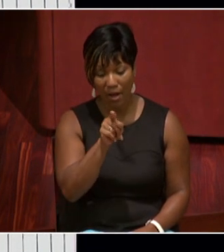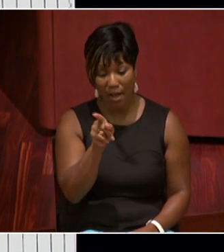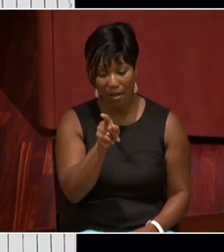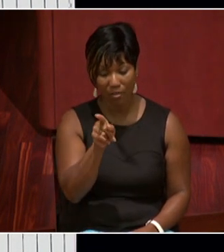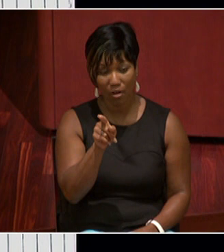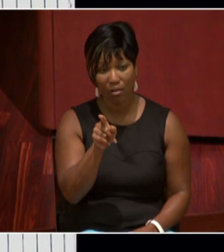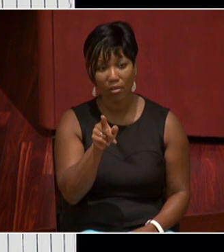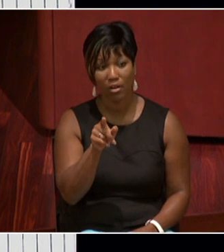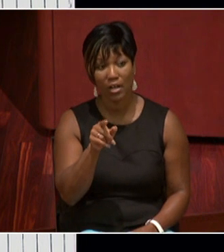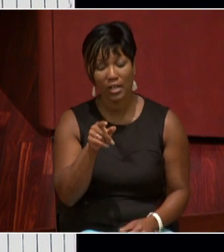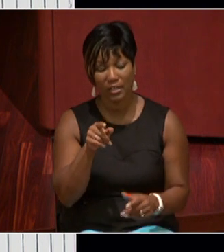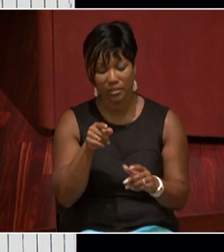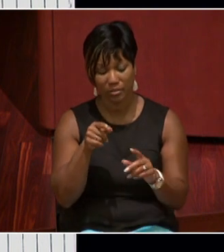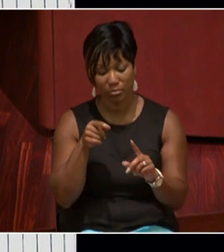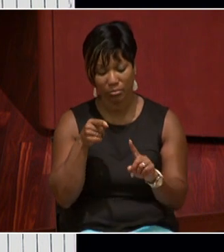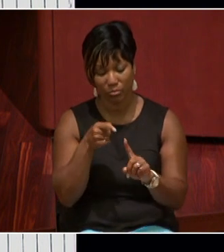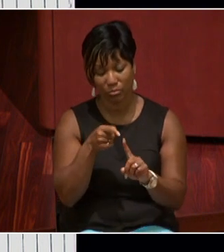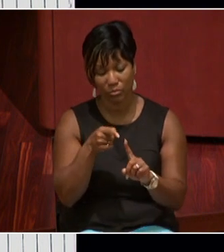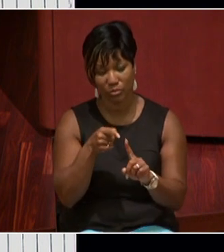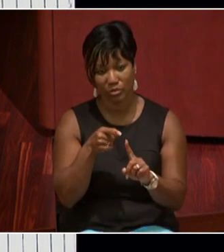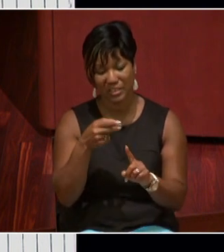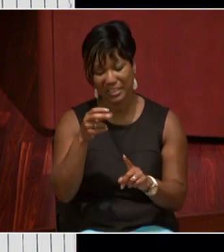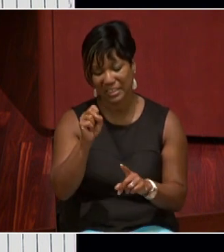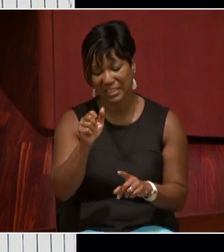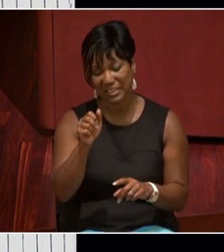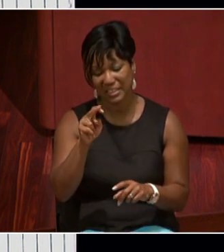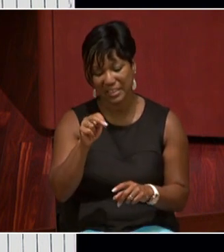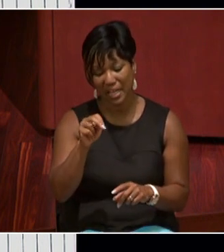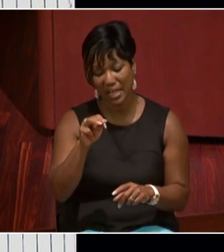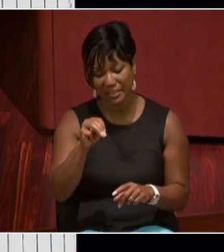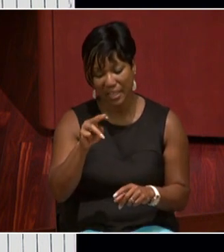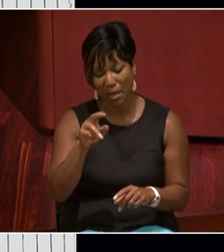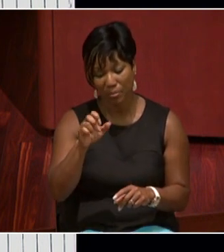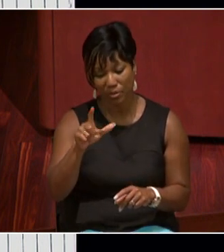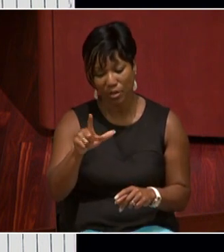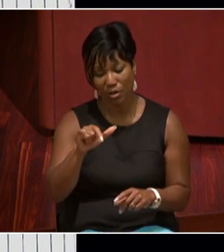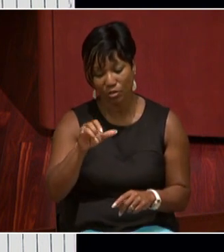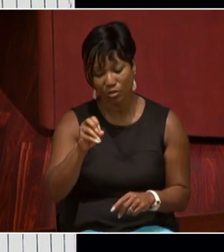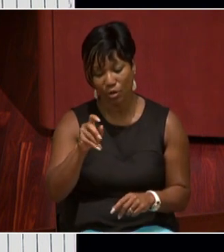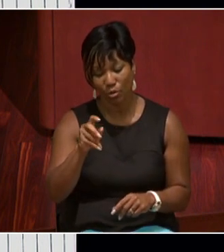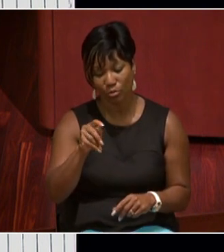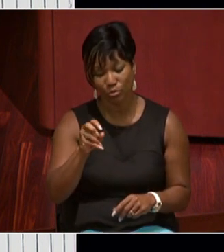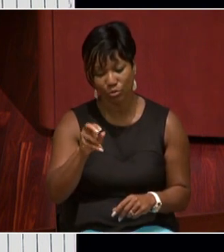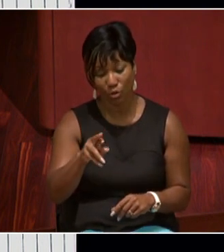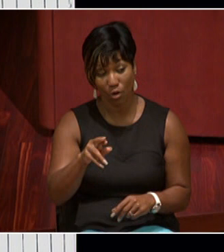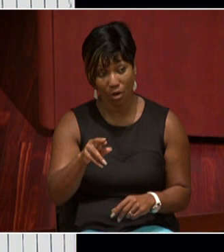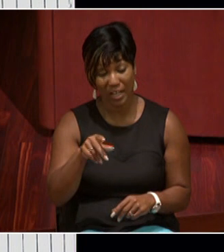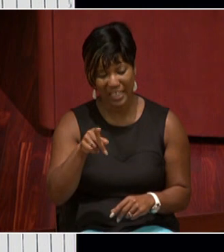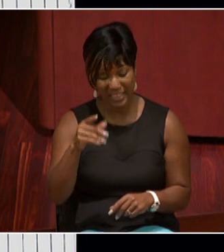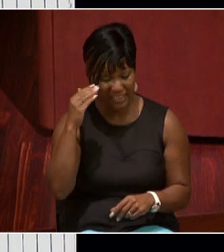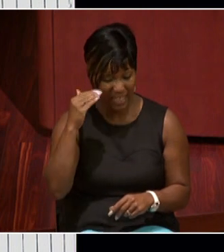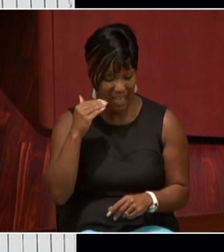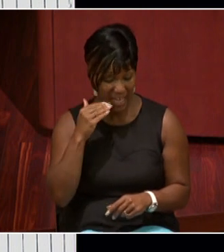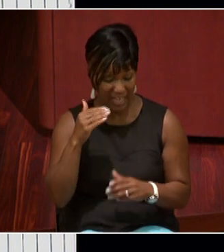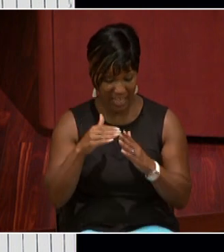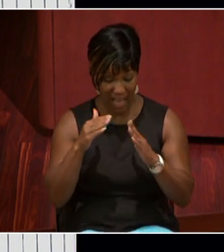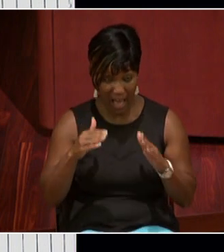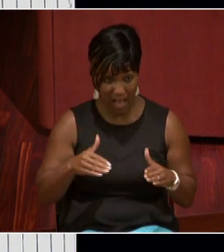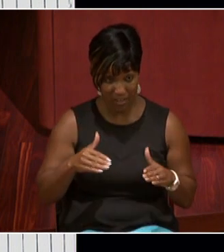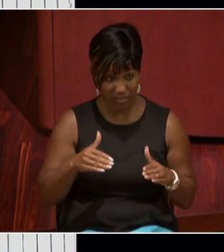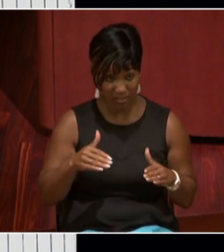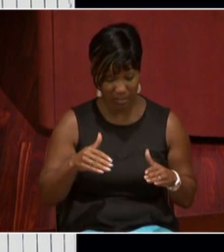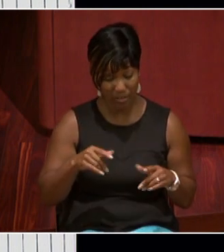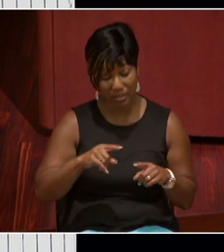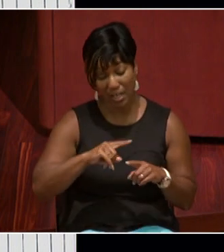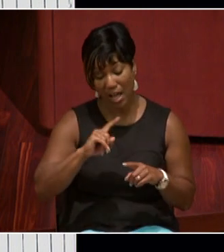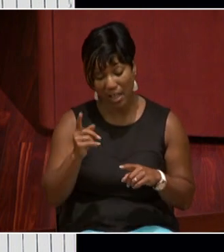towards Samuel Yoder. He is the head of the household, but the information about the other residents of that household are statistical in